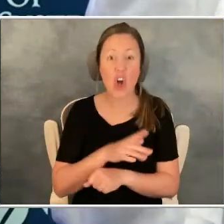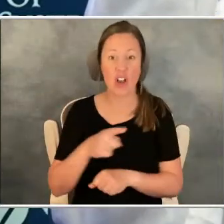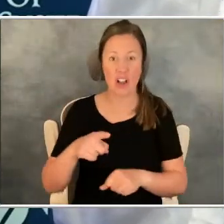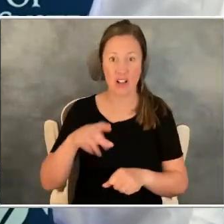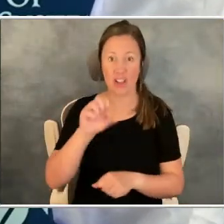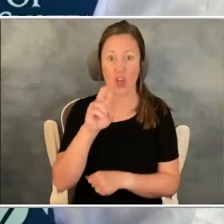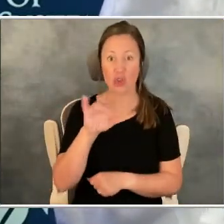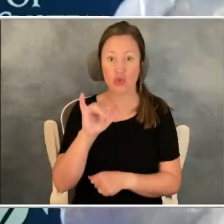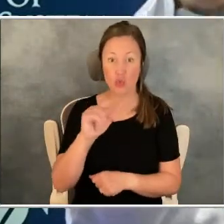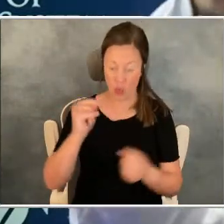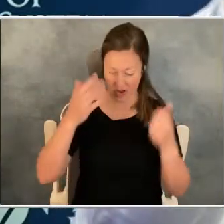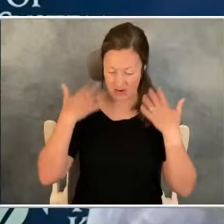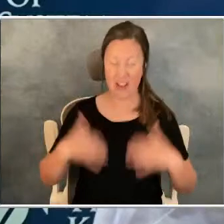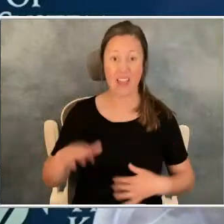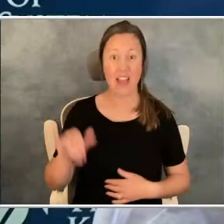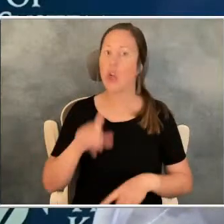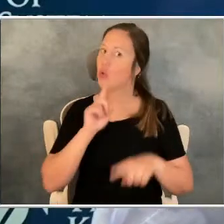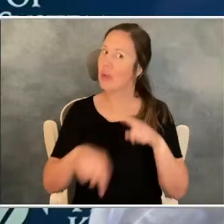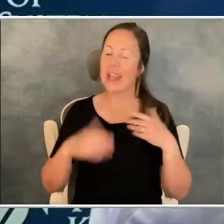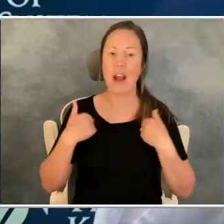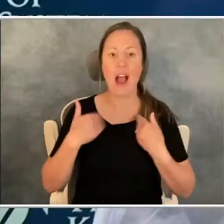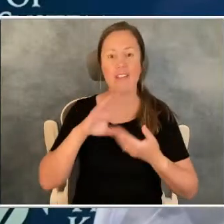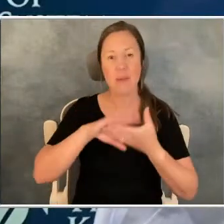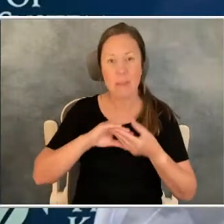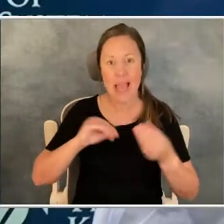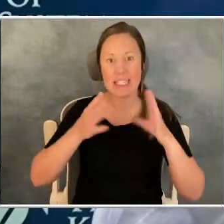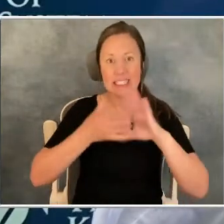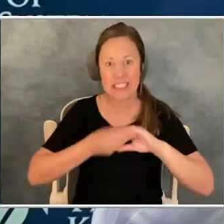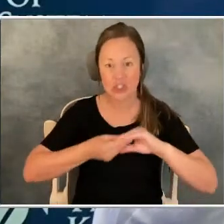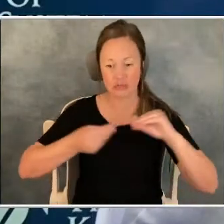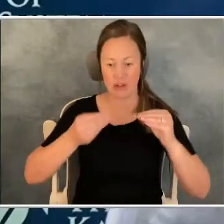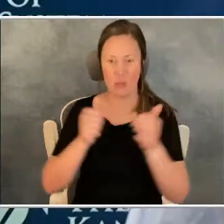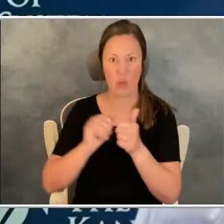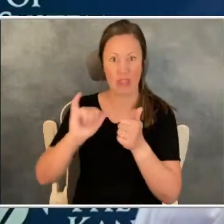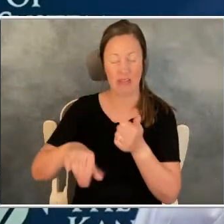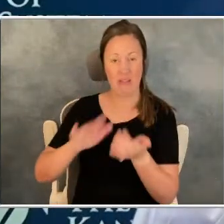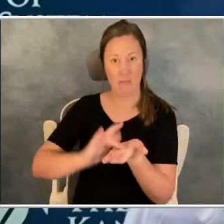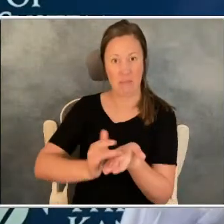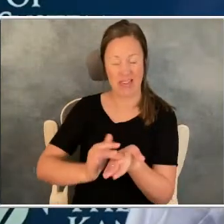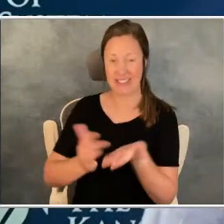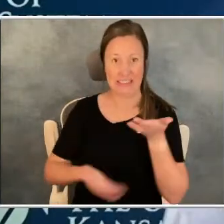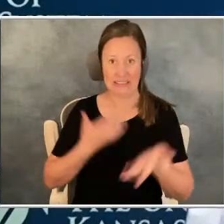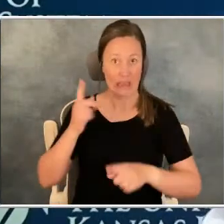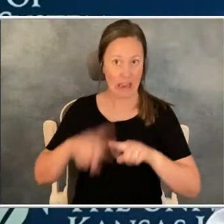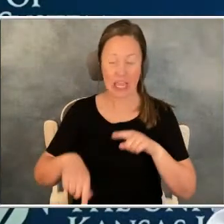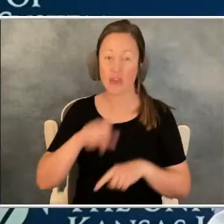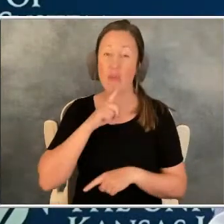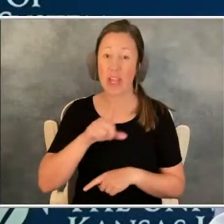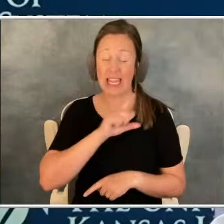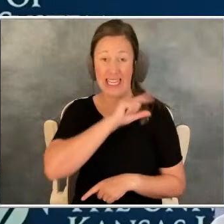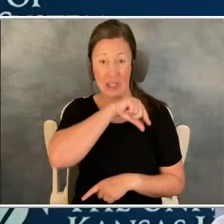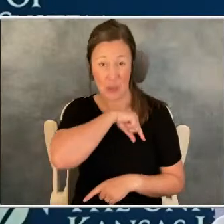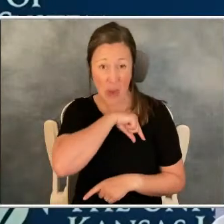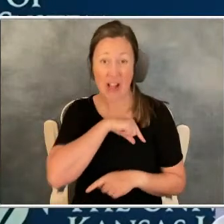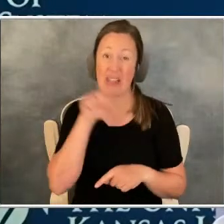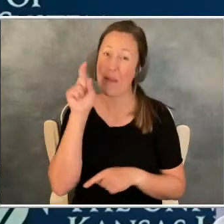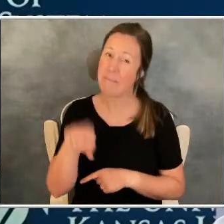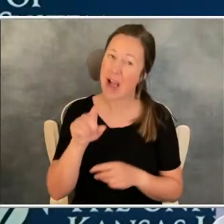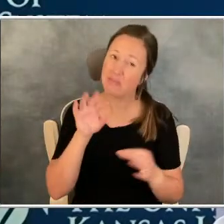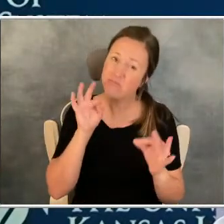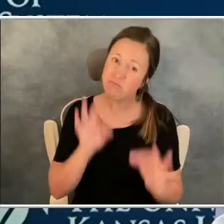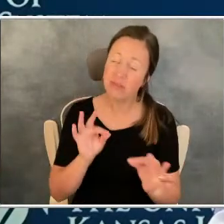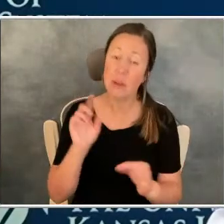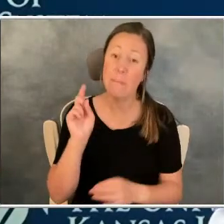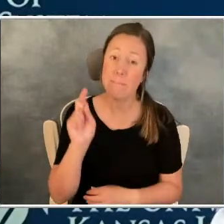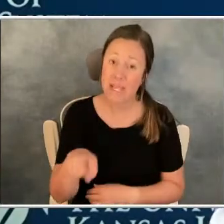have bacteria in the medicines that you're going to give people intravenously or impurities like some of the pills you take, and so